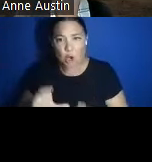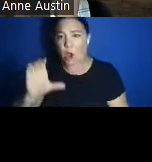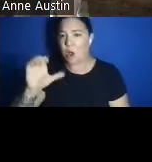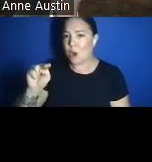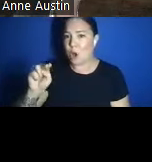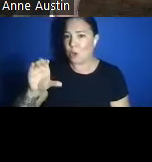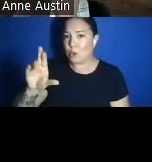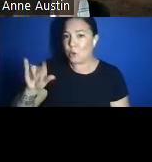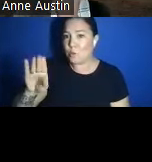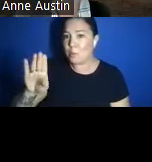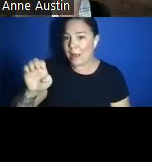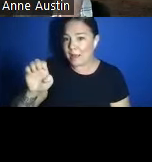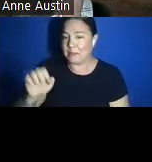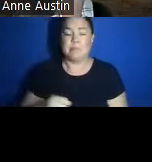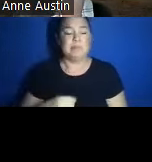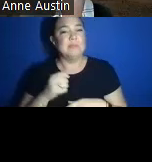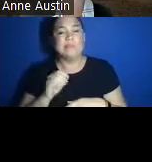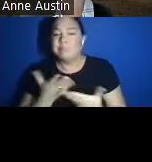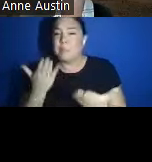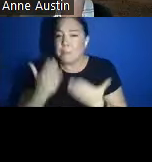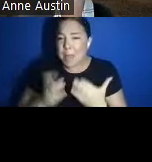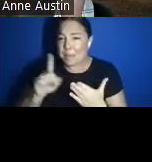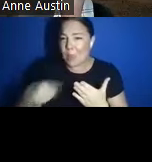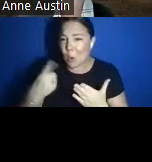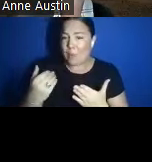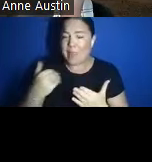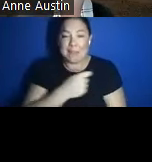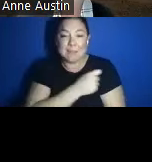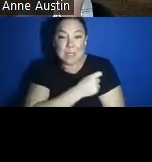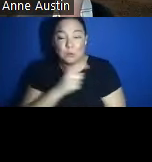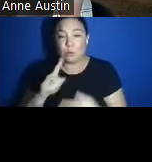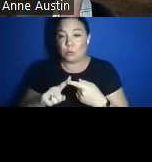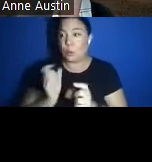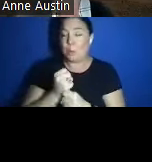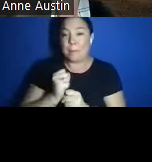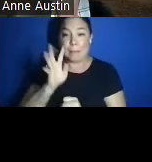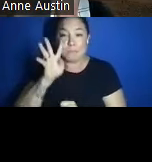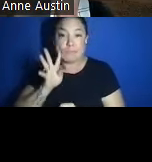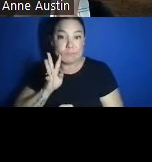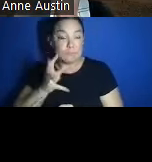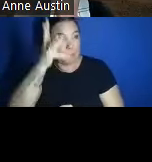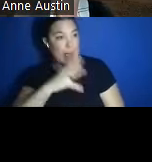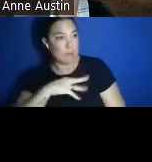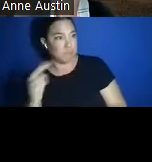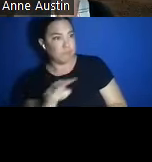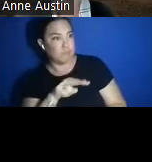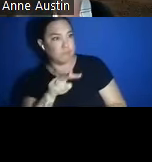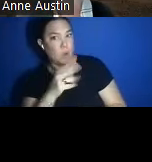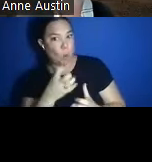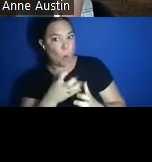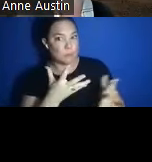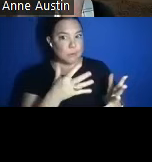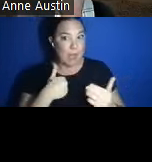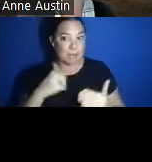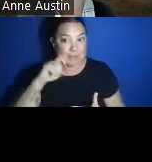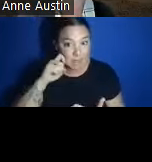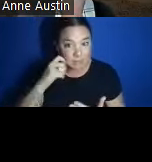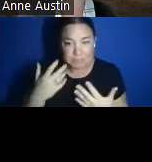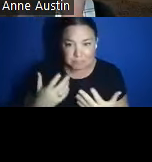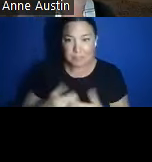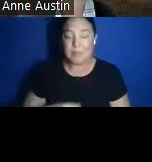primarily decorative, functioning to provoke carnal desire from a male gaze. These interpretations suggest that tattoos